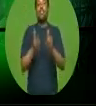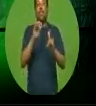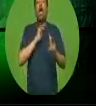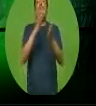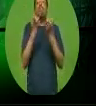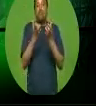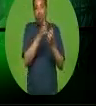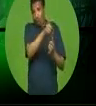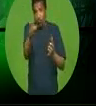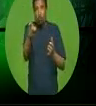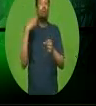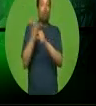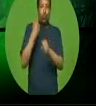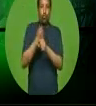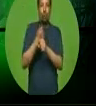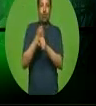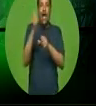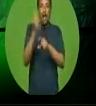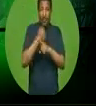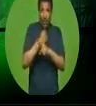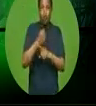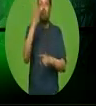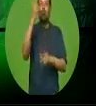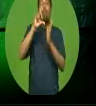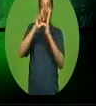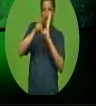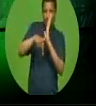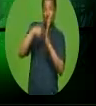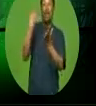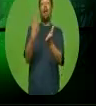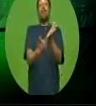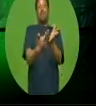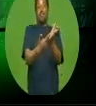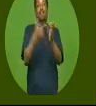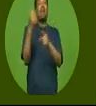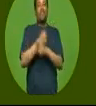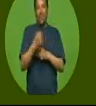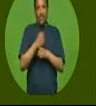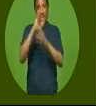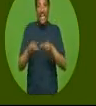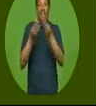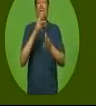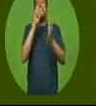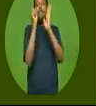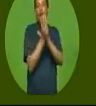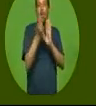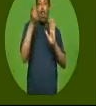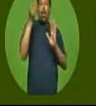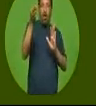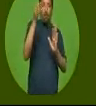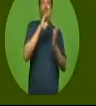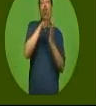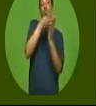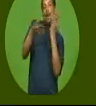strategy, I want you to do an activity in 2 minutes. Here is the activity. Give examples